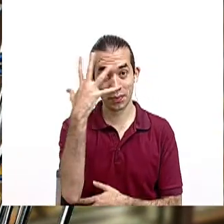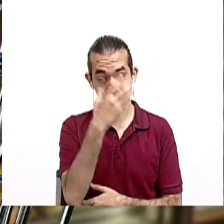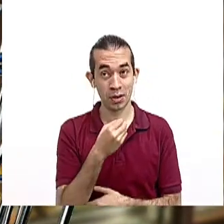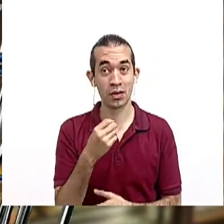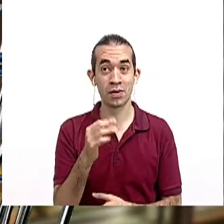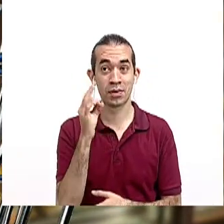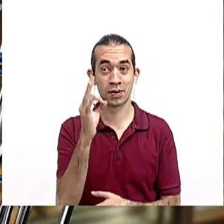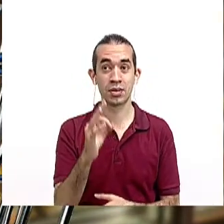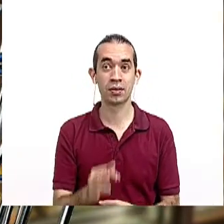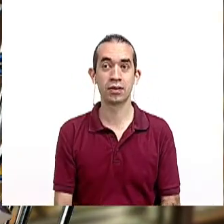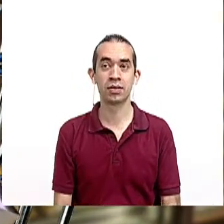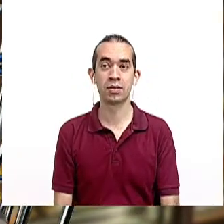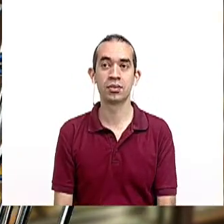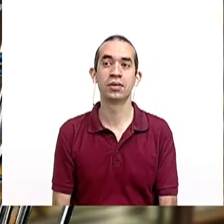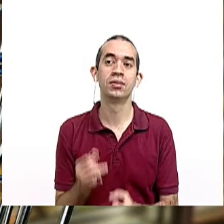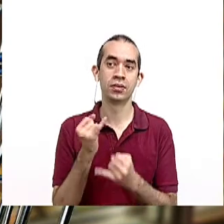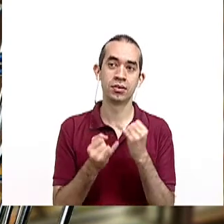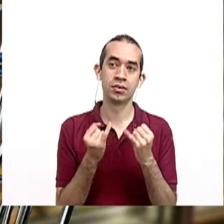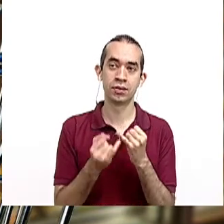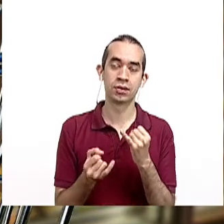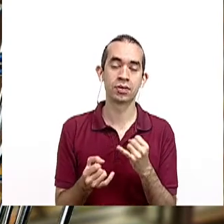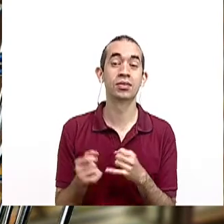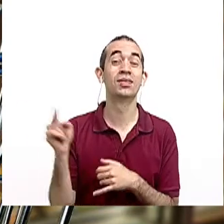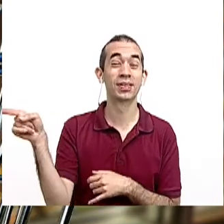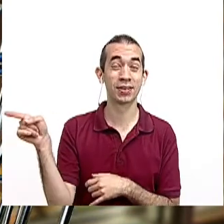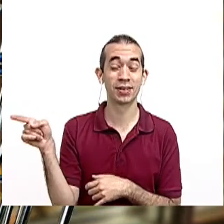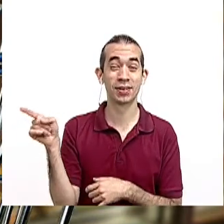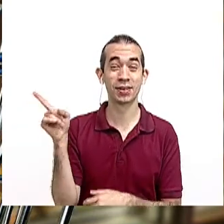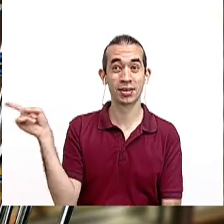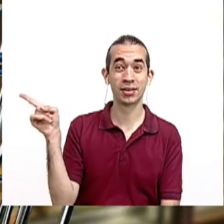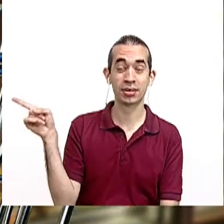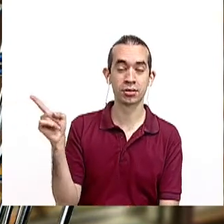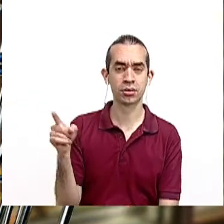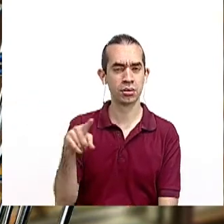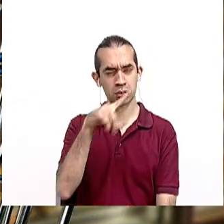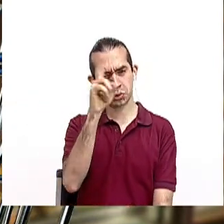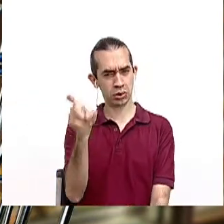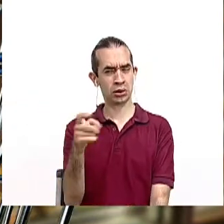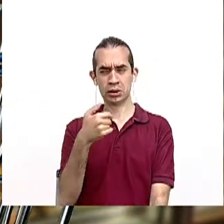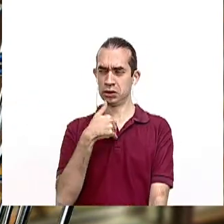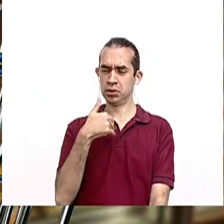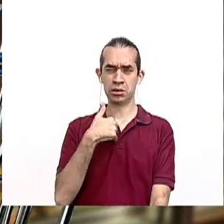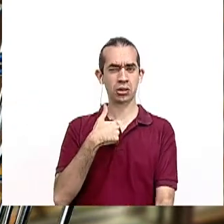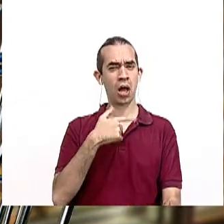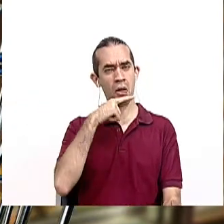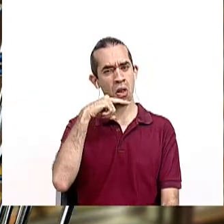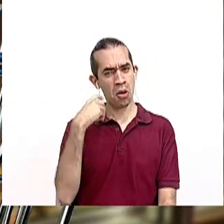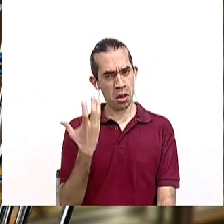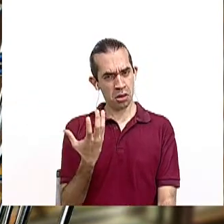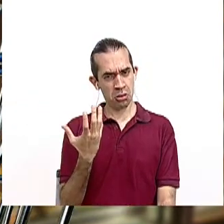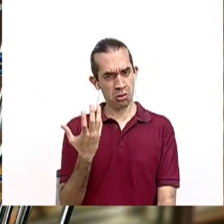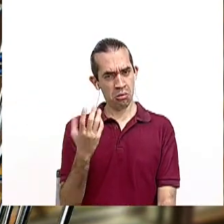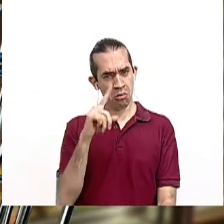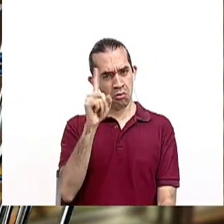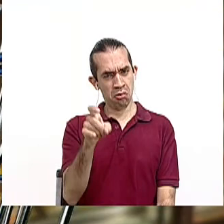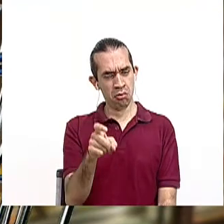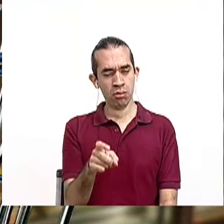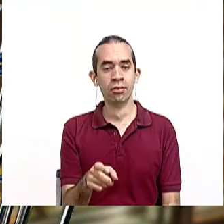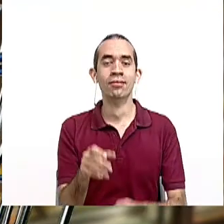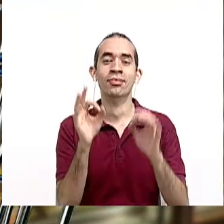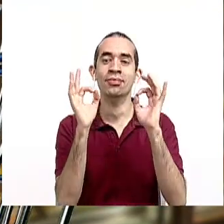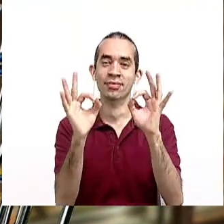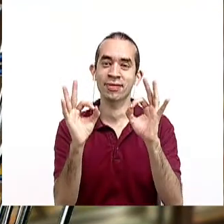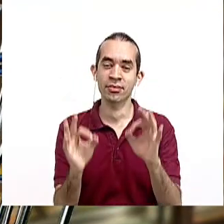right? And finally, this one. Do we have any tomatoes? Very